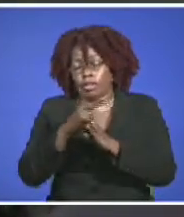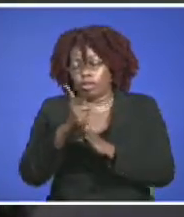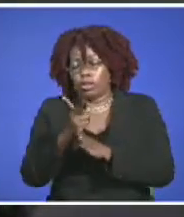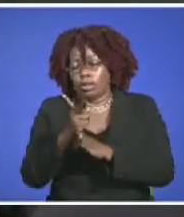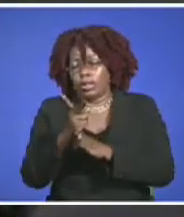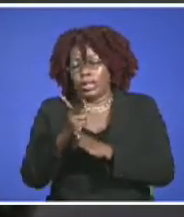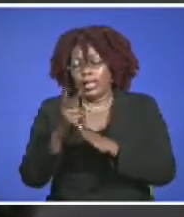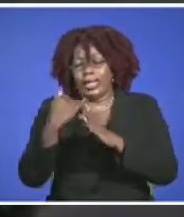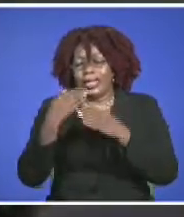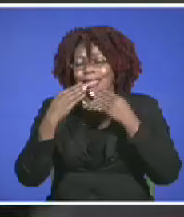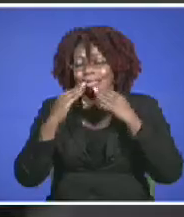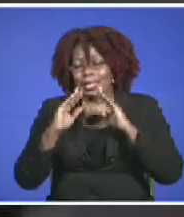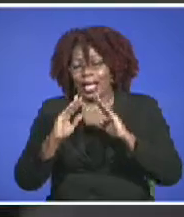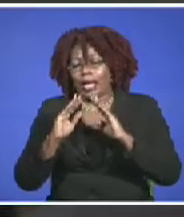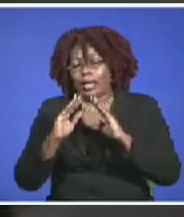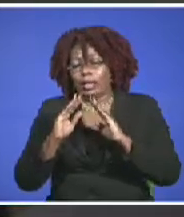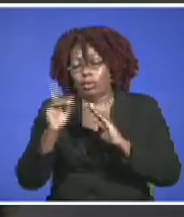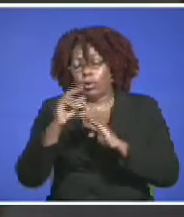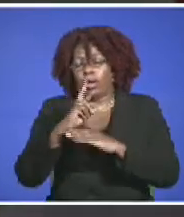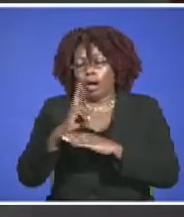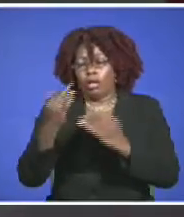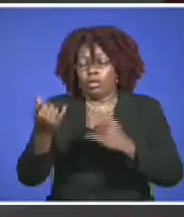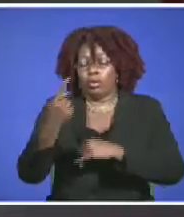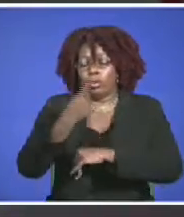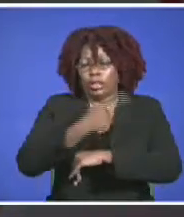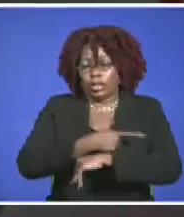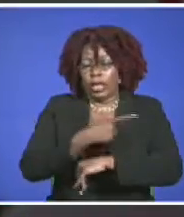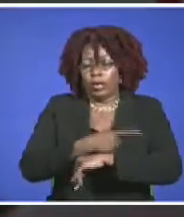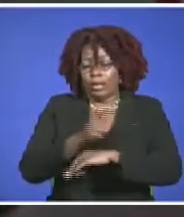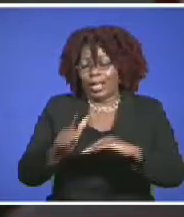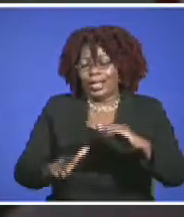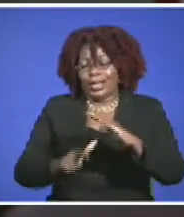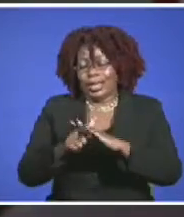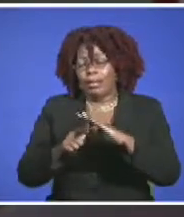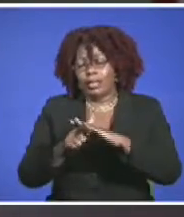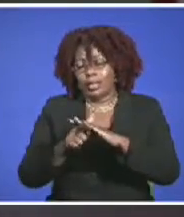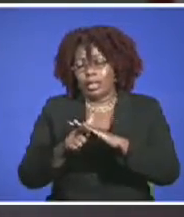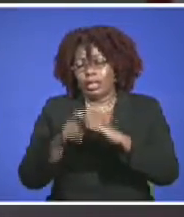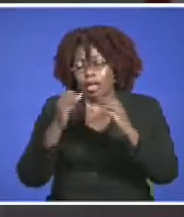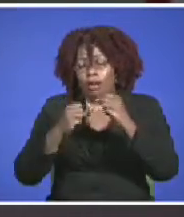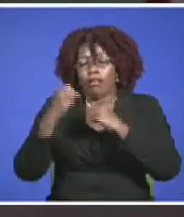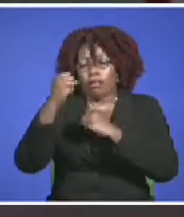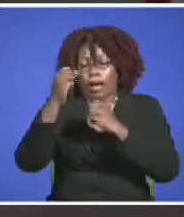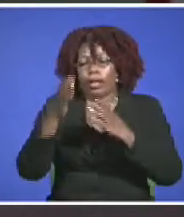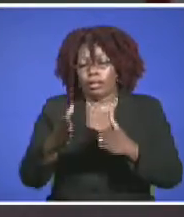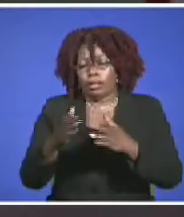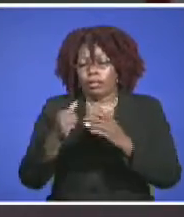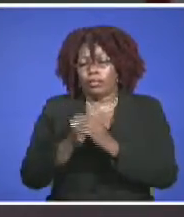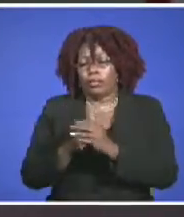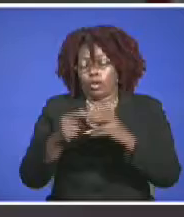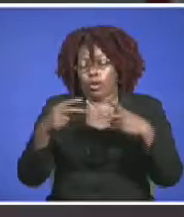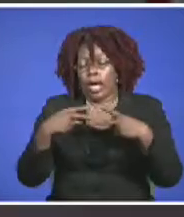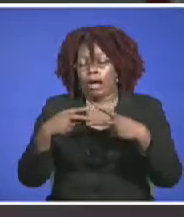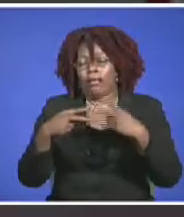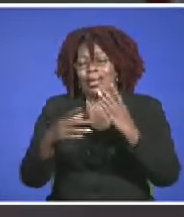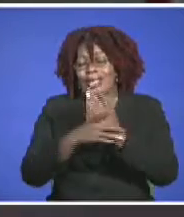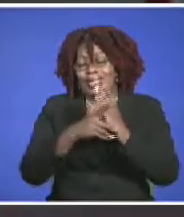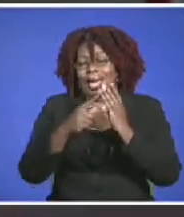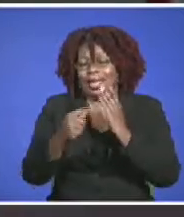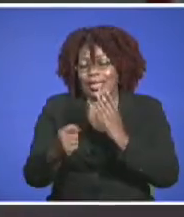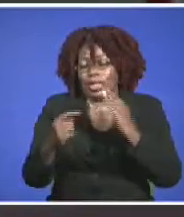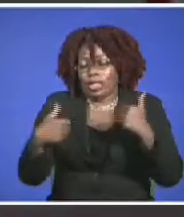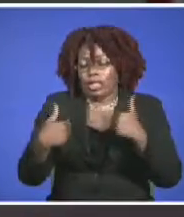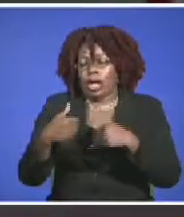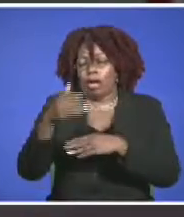it's a sad state that we are in today, you know, where we are limited on young amateur fighters. But you know what, we do have great talented young men and women